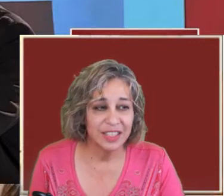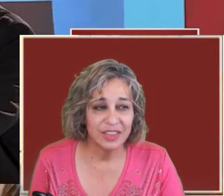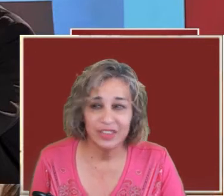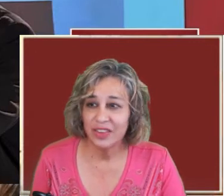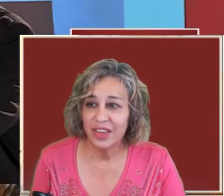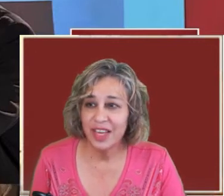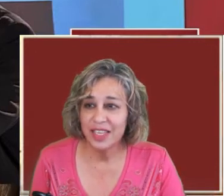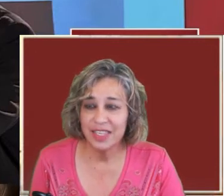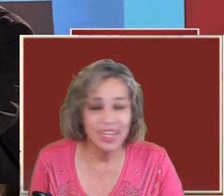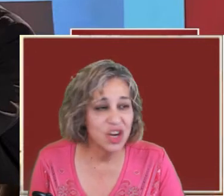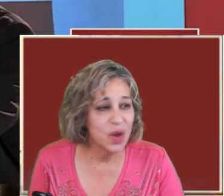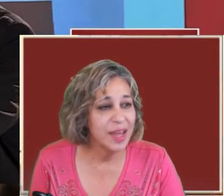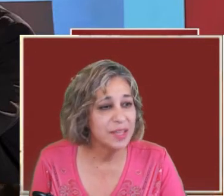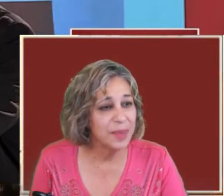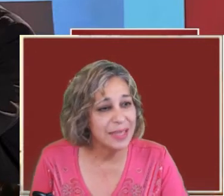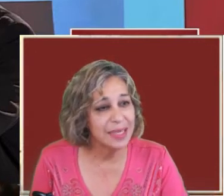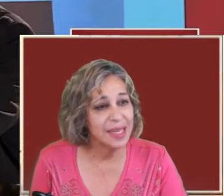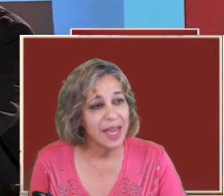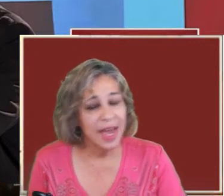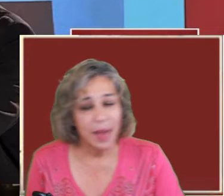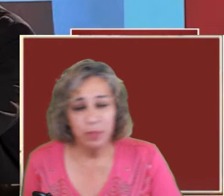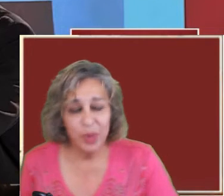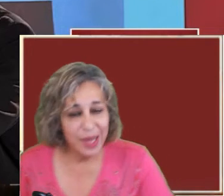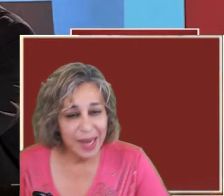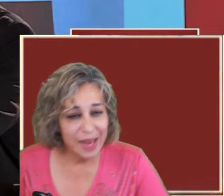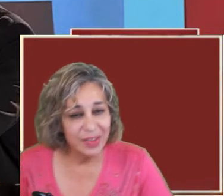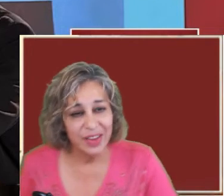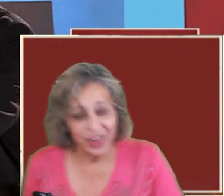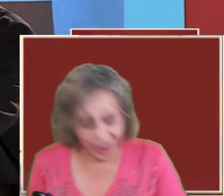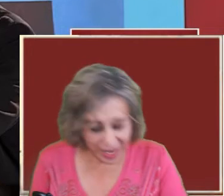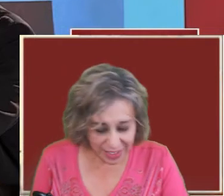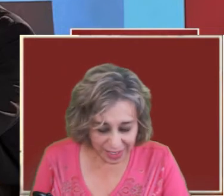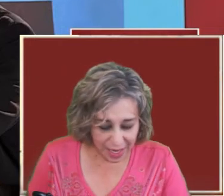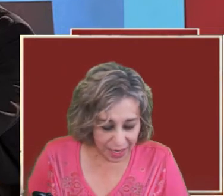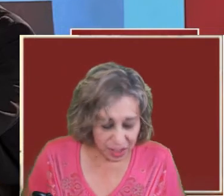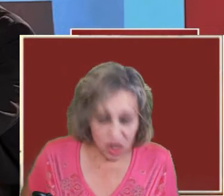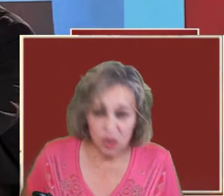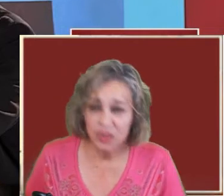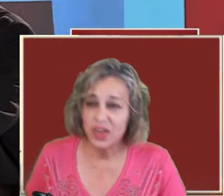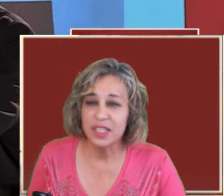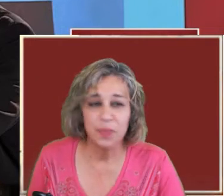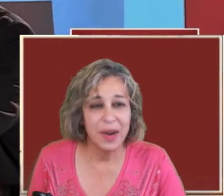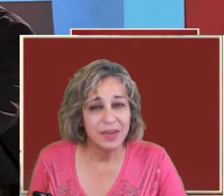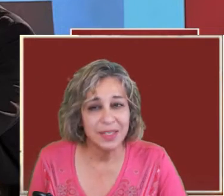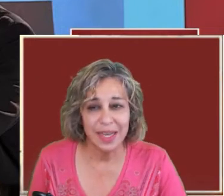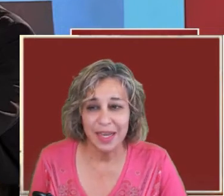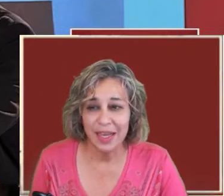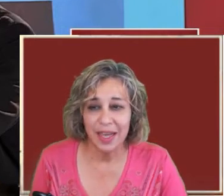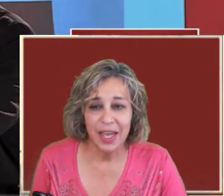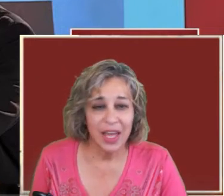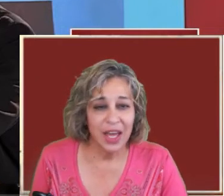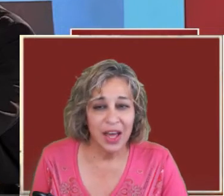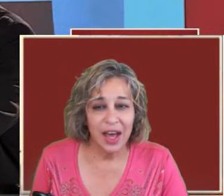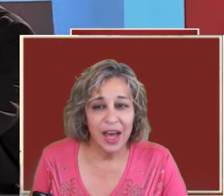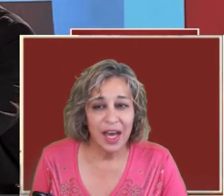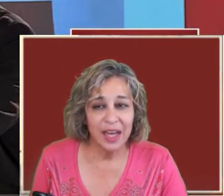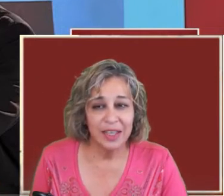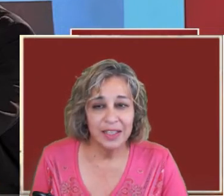So he's, you know, he's basically putting it out there. He's total transparency.